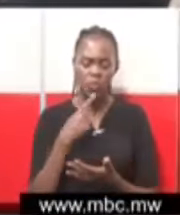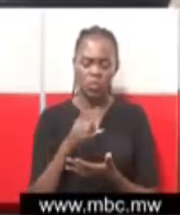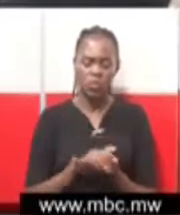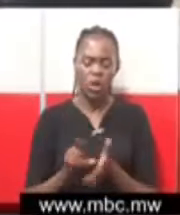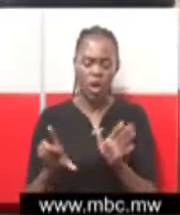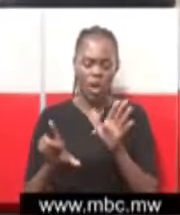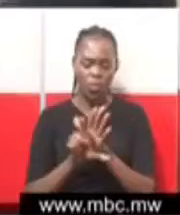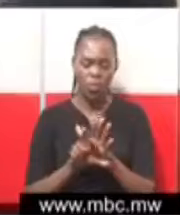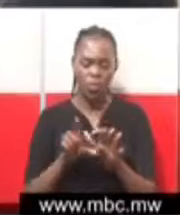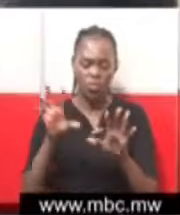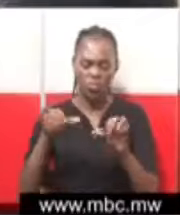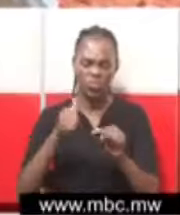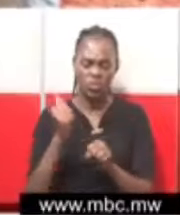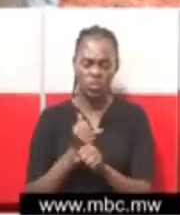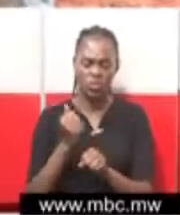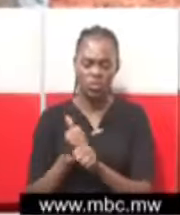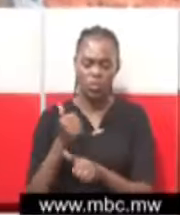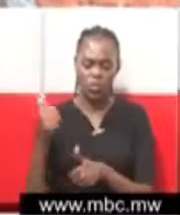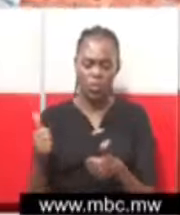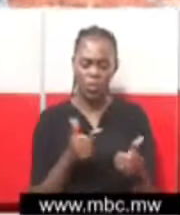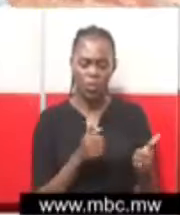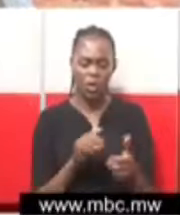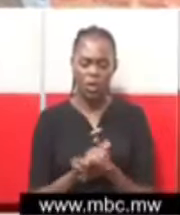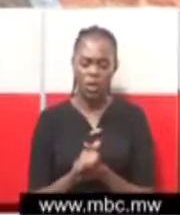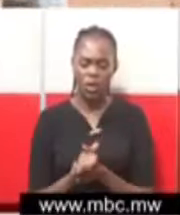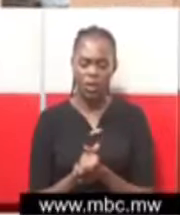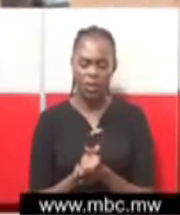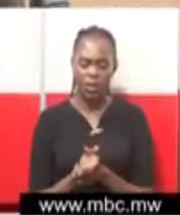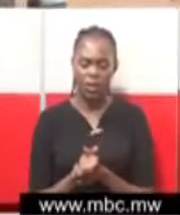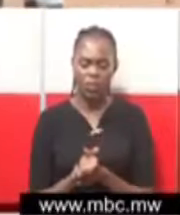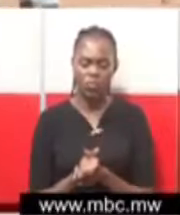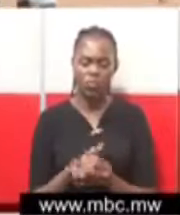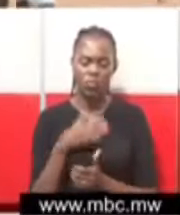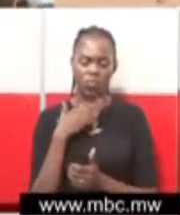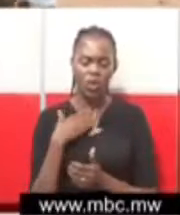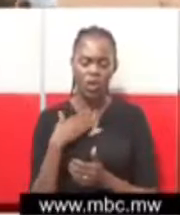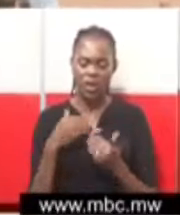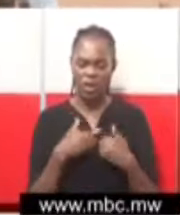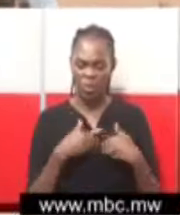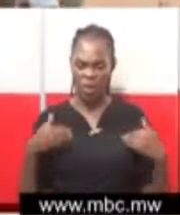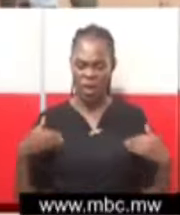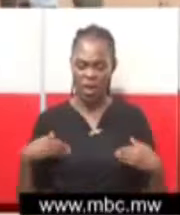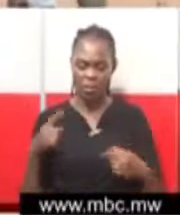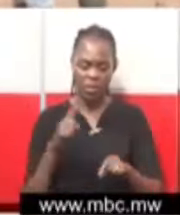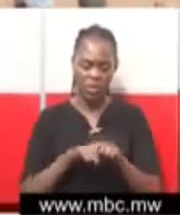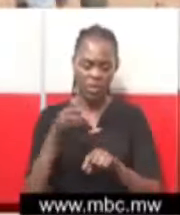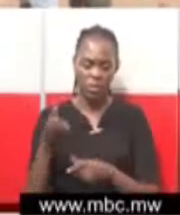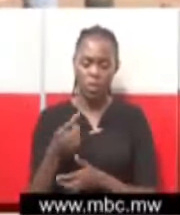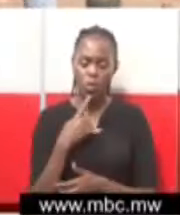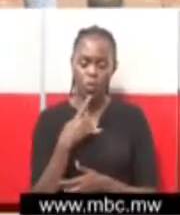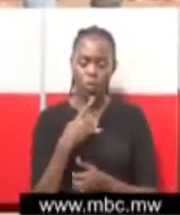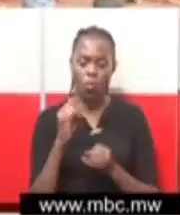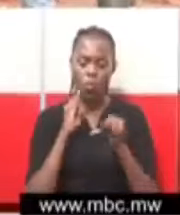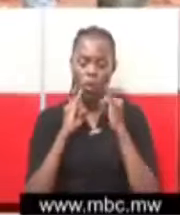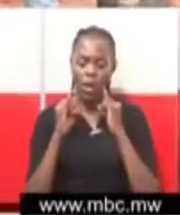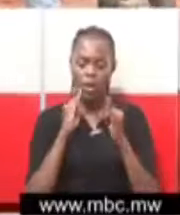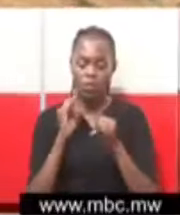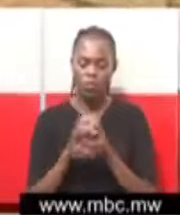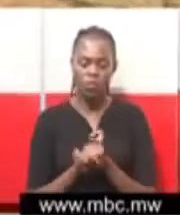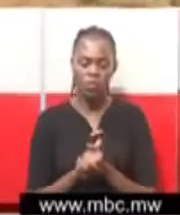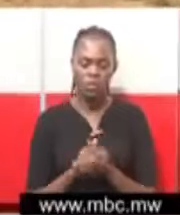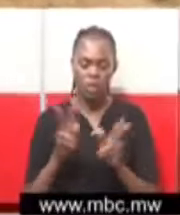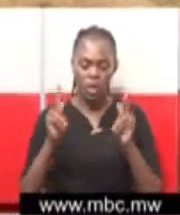is complied with. And as the council want to take opportunity of this moment to inform, we would be offended that the